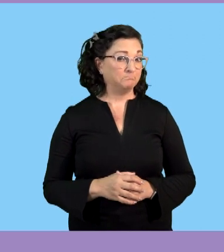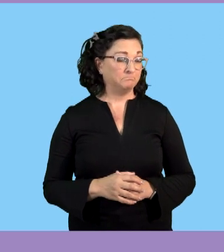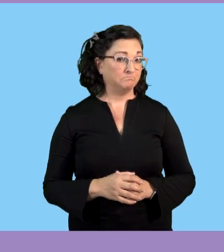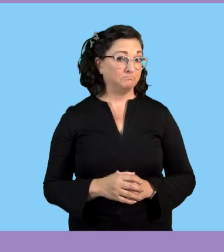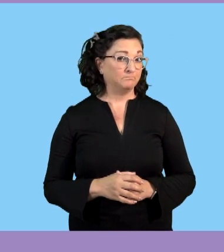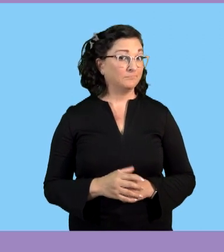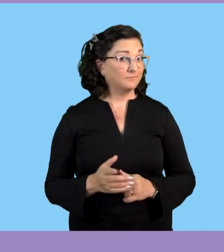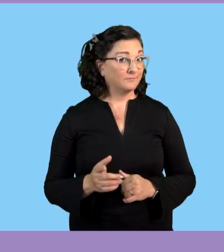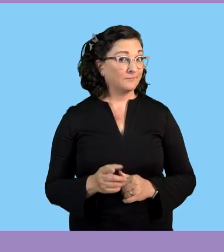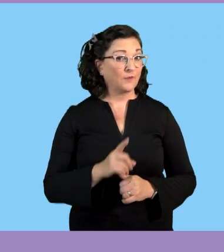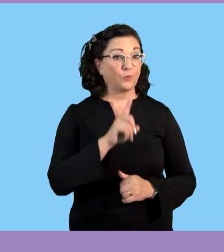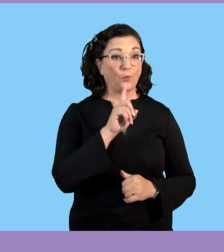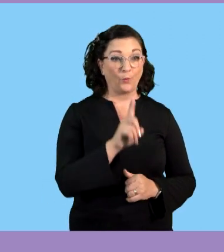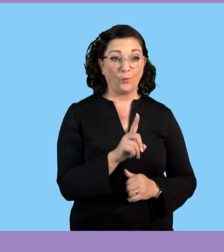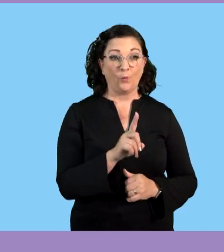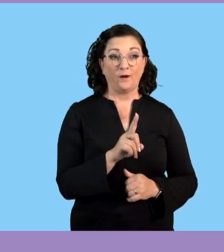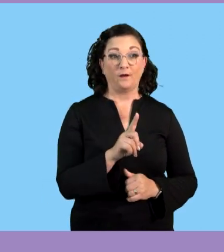You're getting